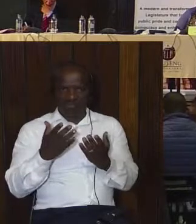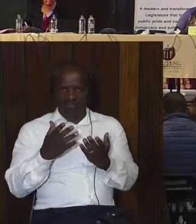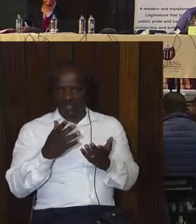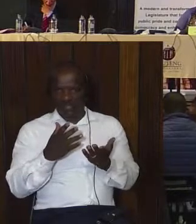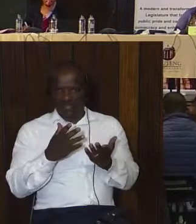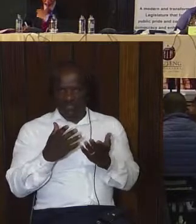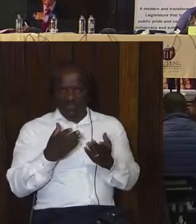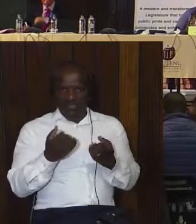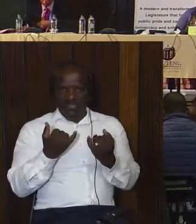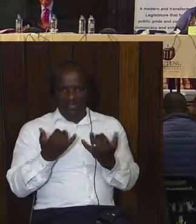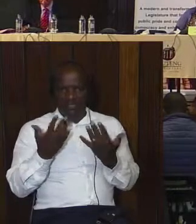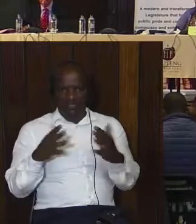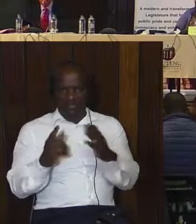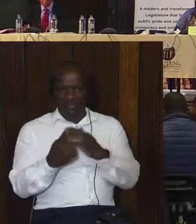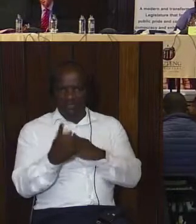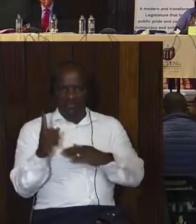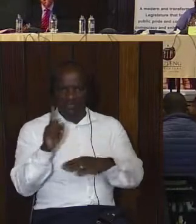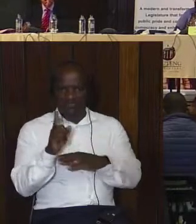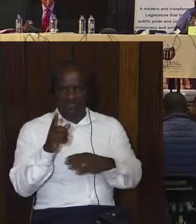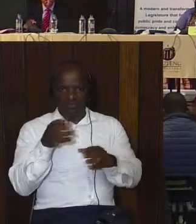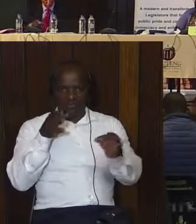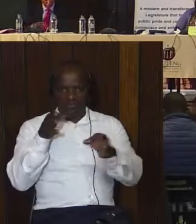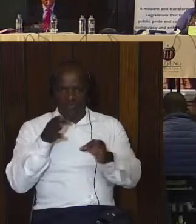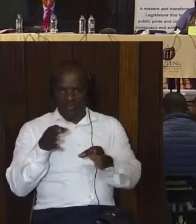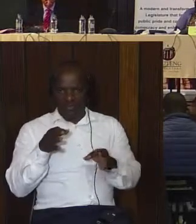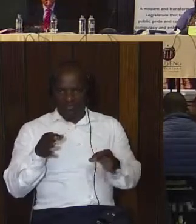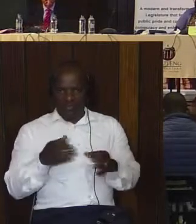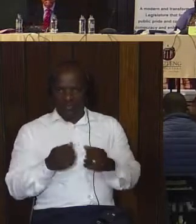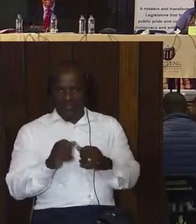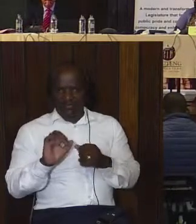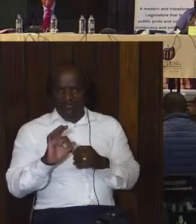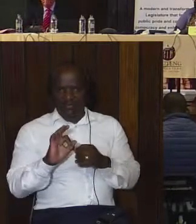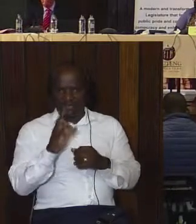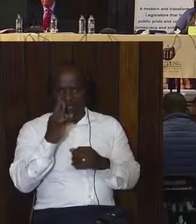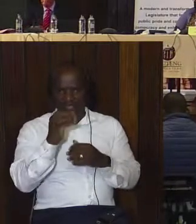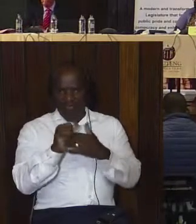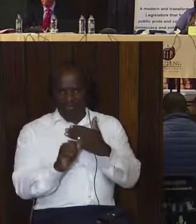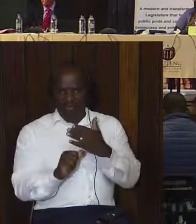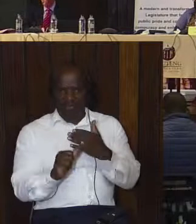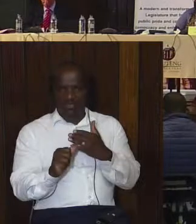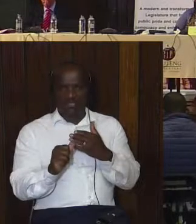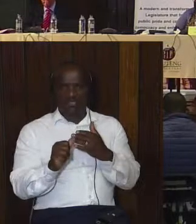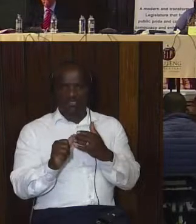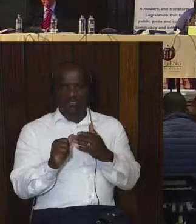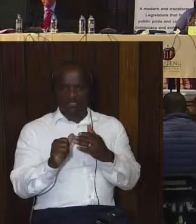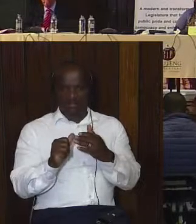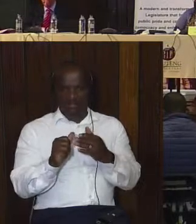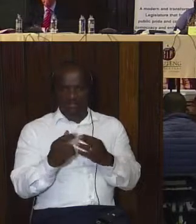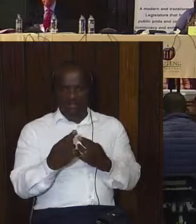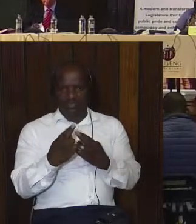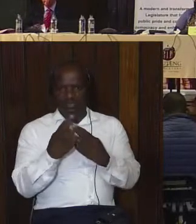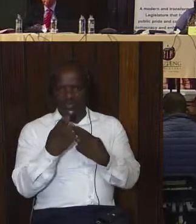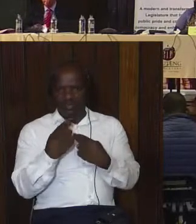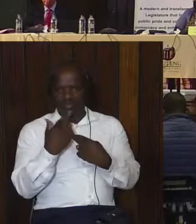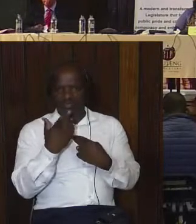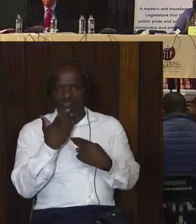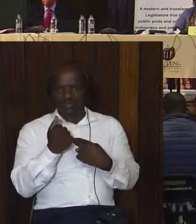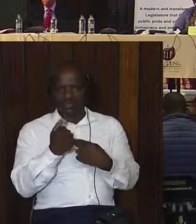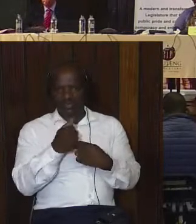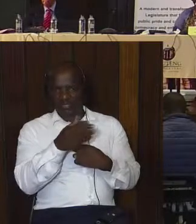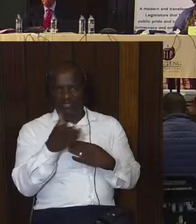been presented on the third quarter report of the department and its entities. Can I check with